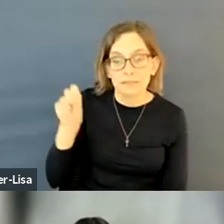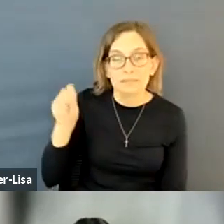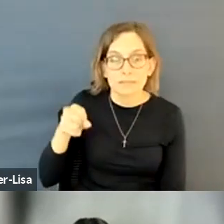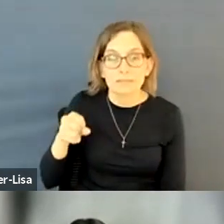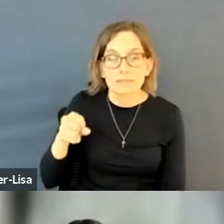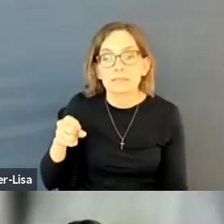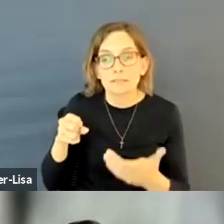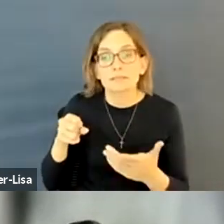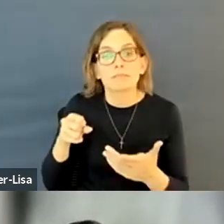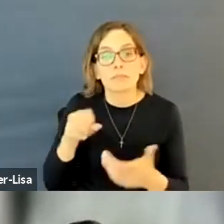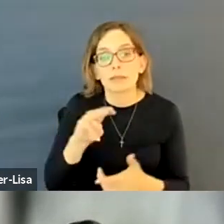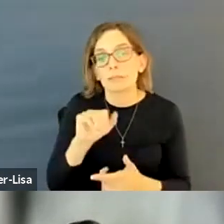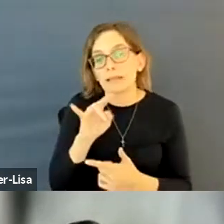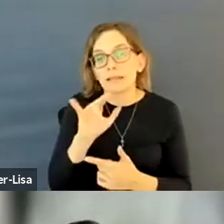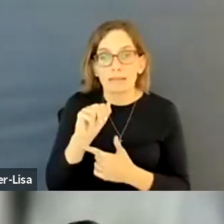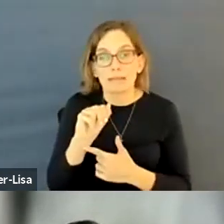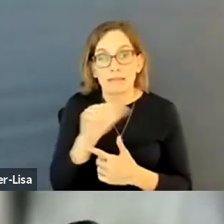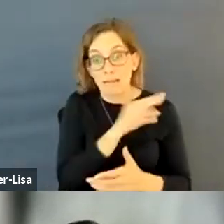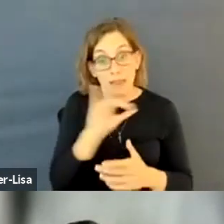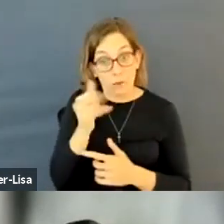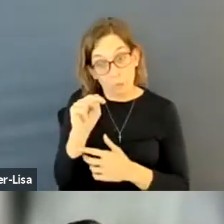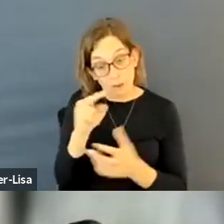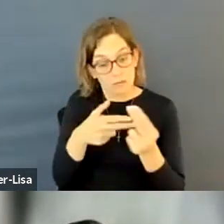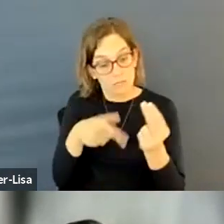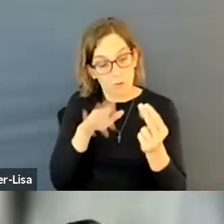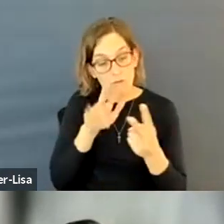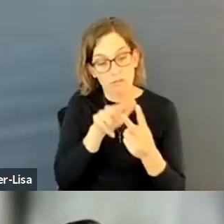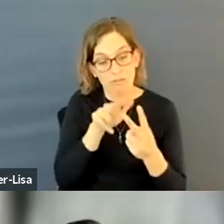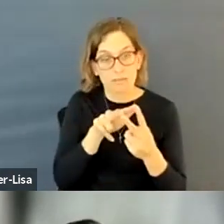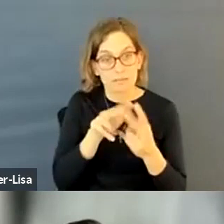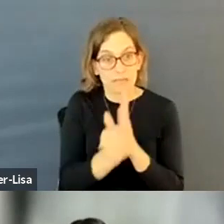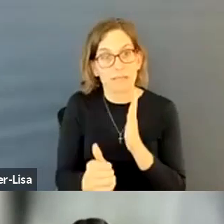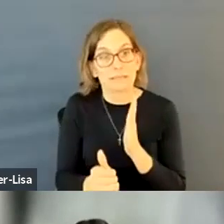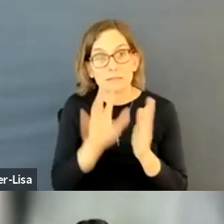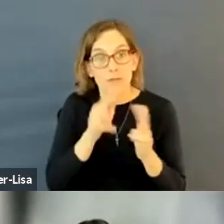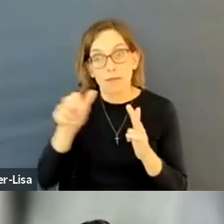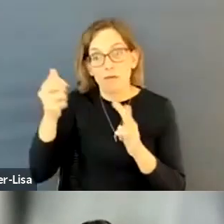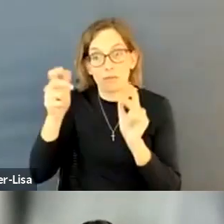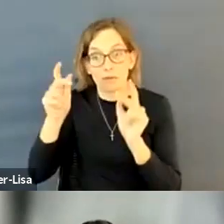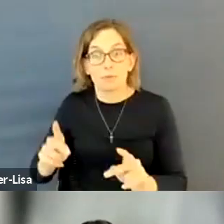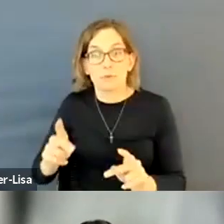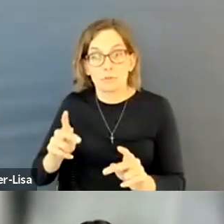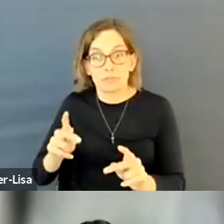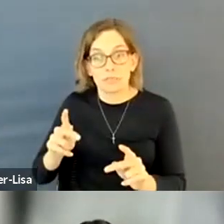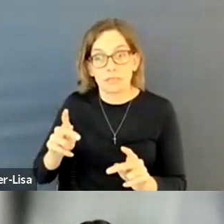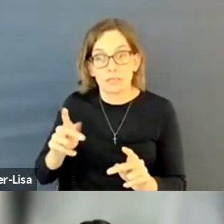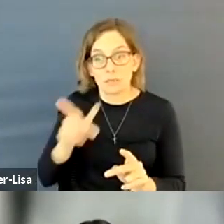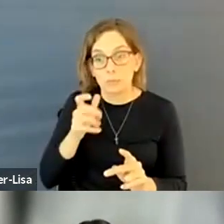Right. Manika's talents and Juan's talents, right? They're talking about somebody else that has been harmed.